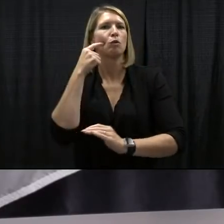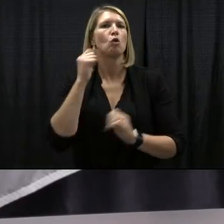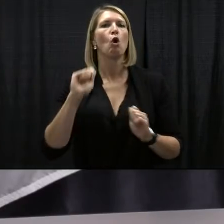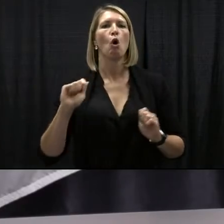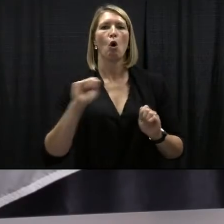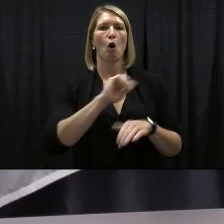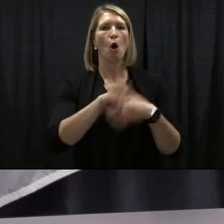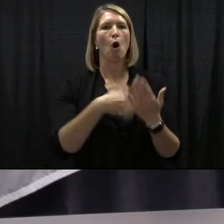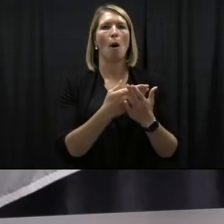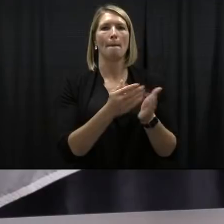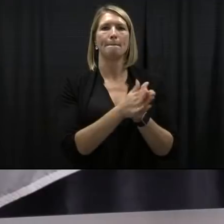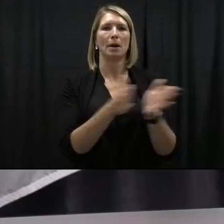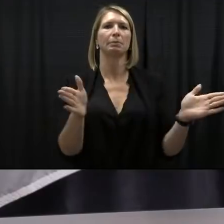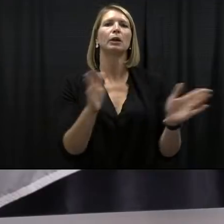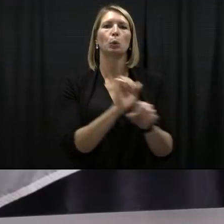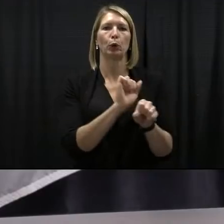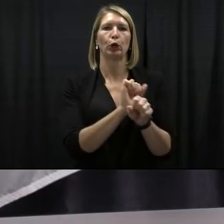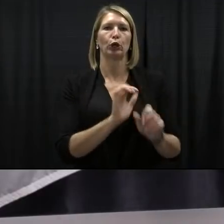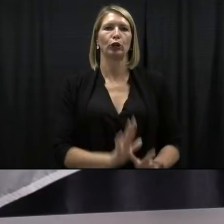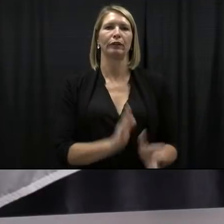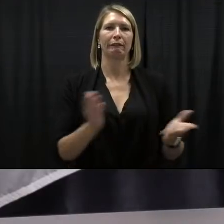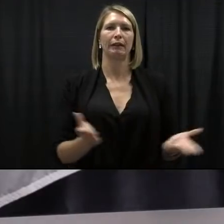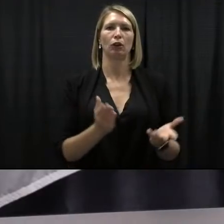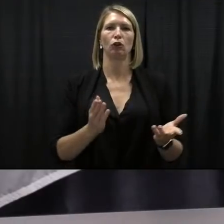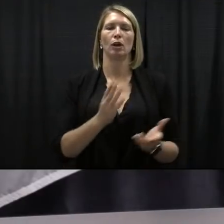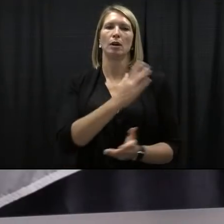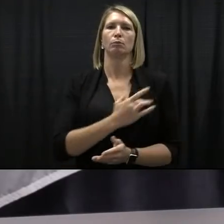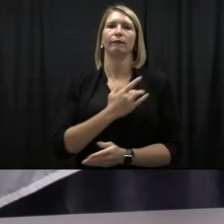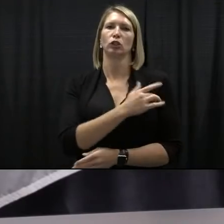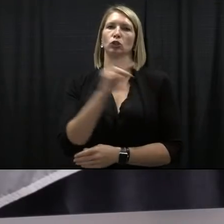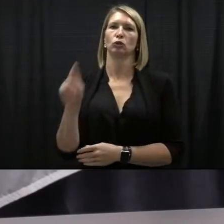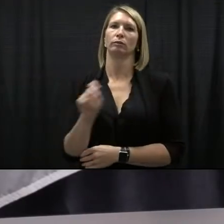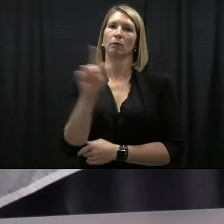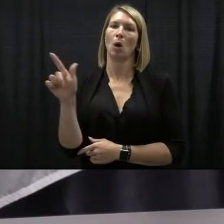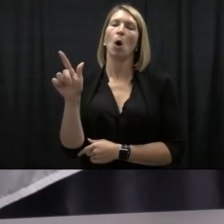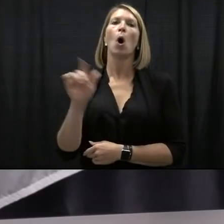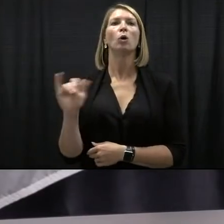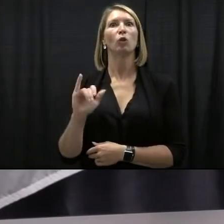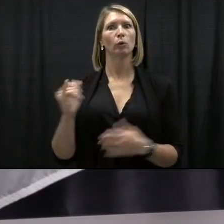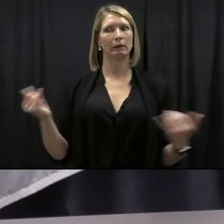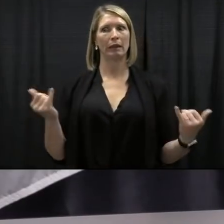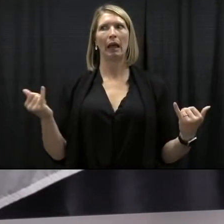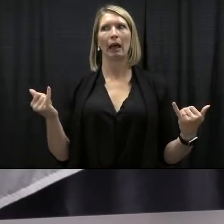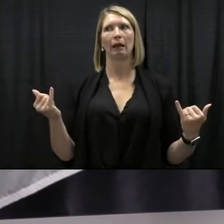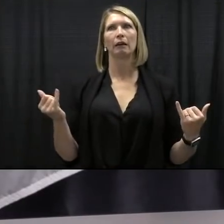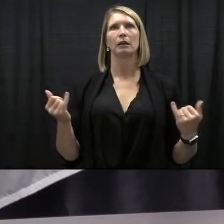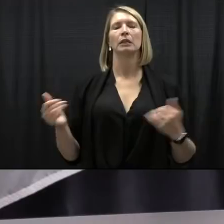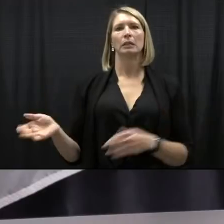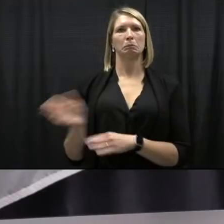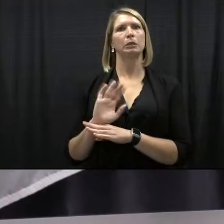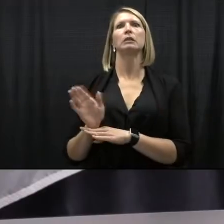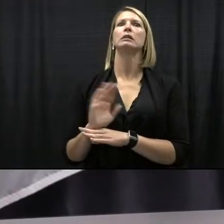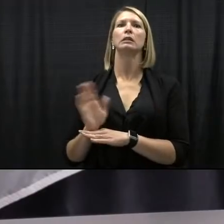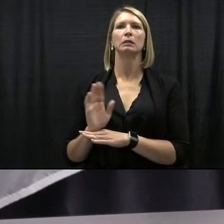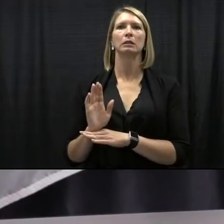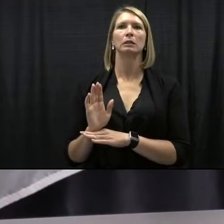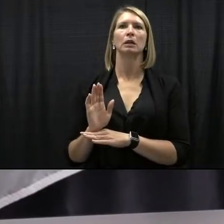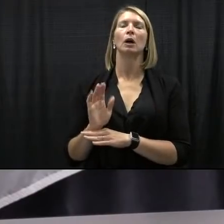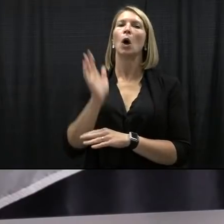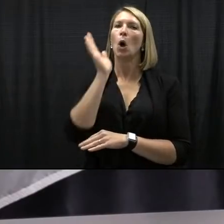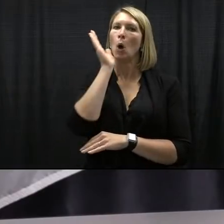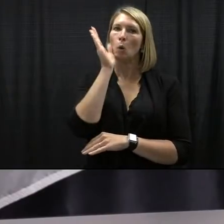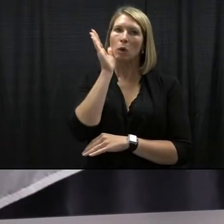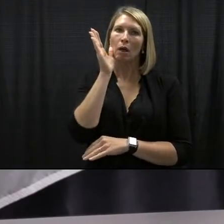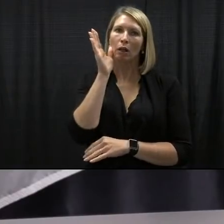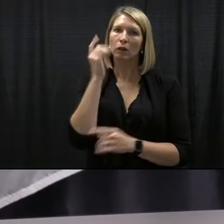Labrador. In addition, there's a lot happening today. So we have decided that we're going to have another media